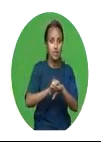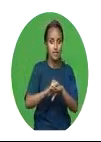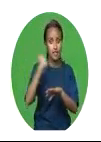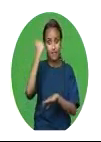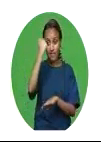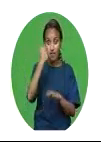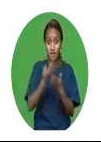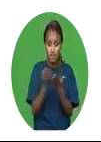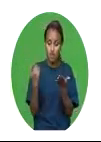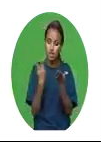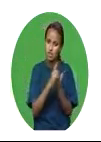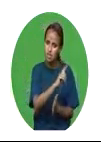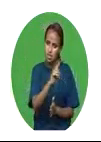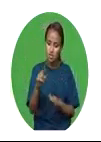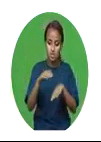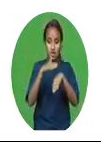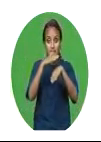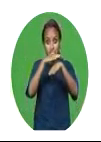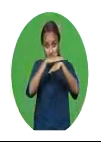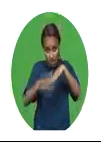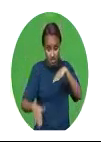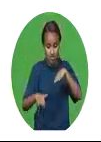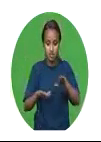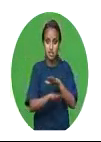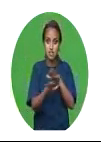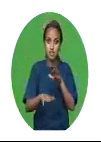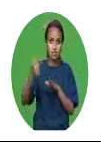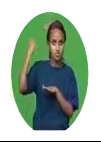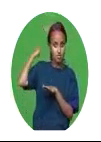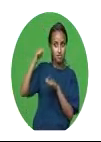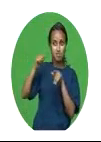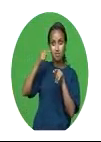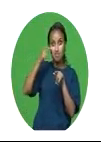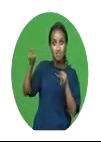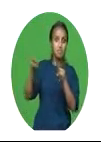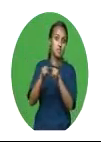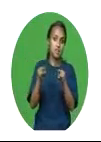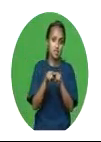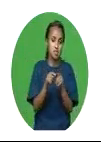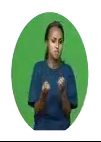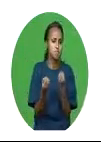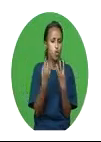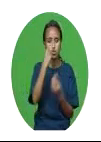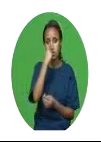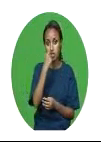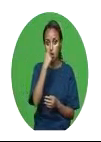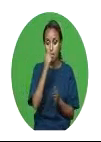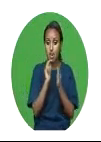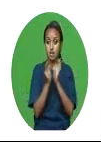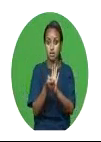each side is a flat surface as shown on the screen. The most common examples